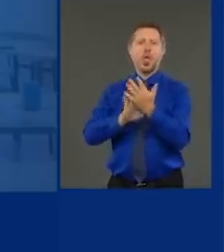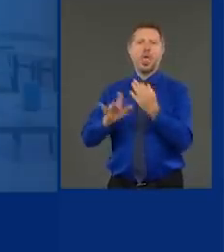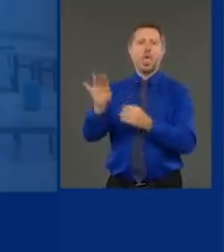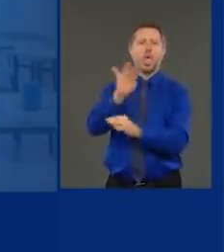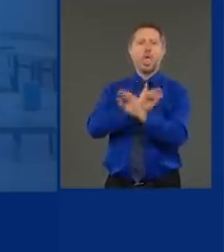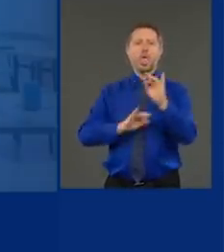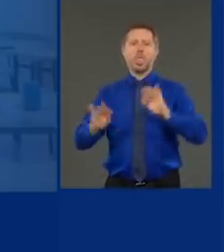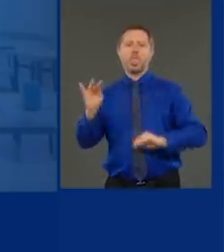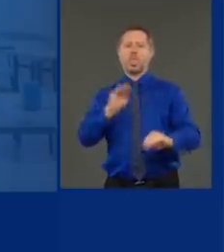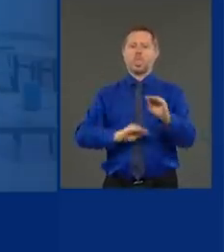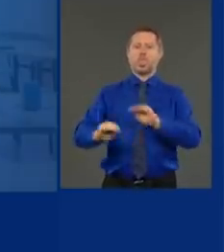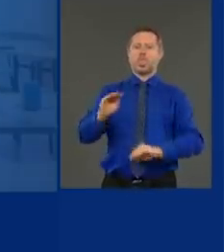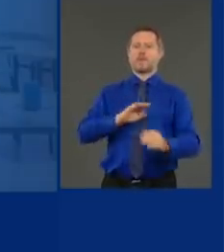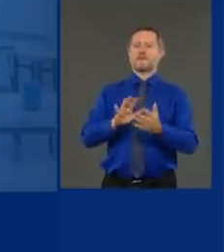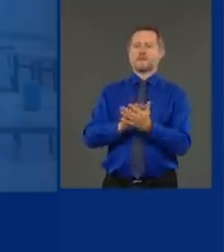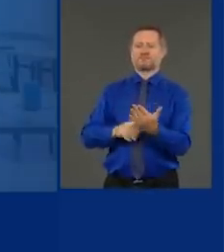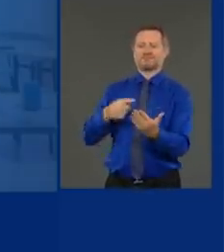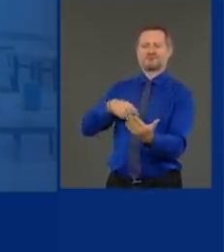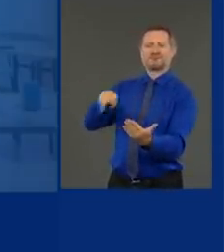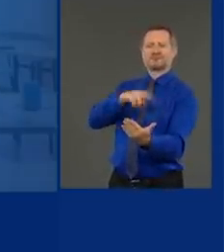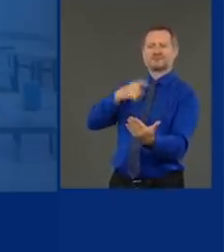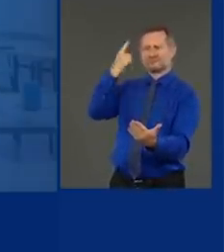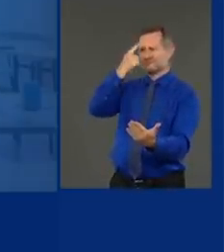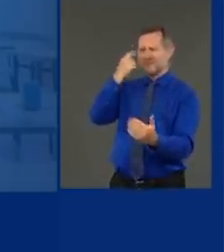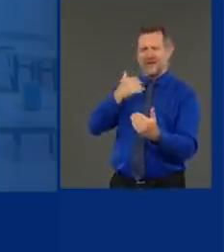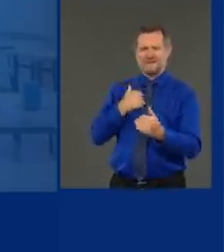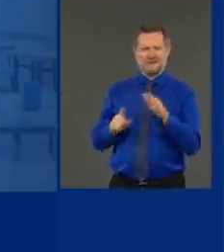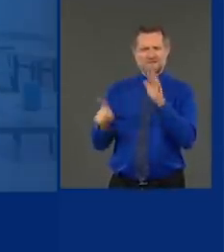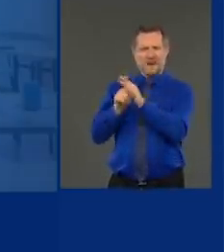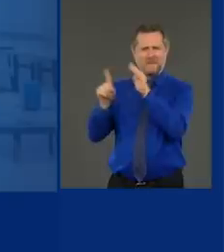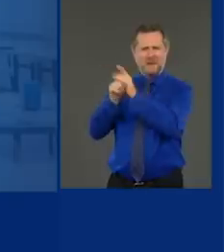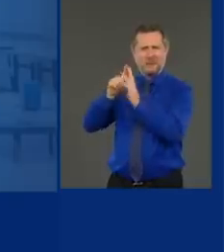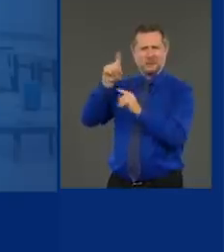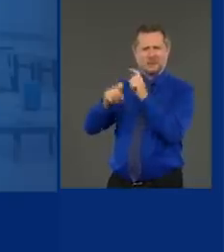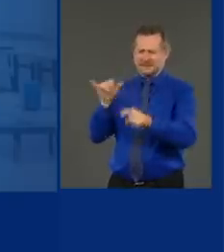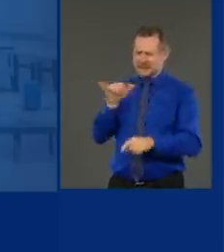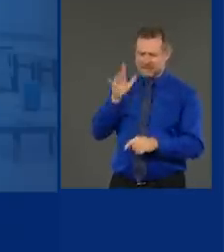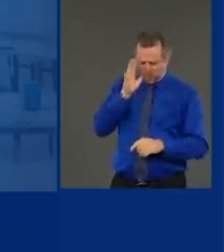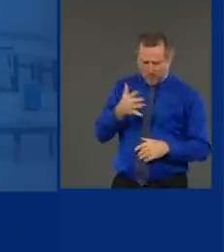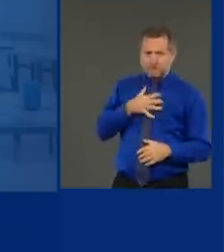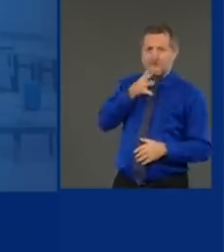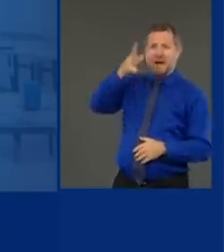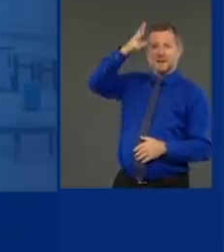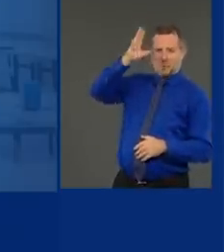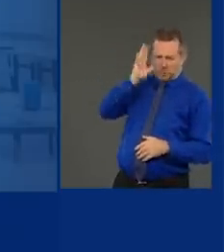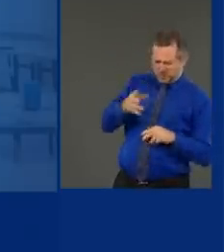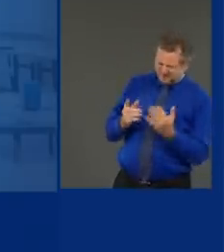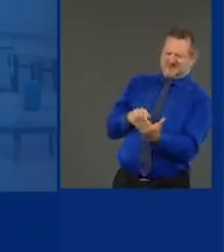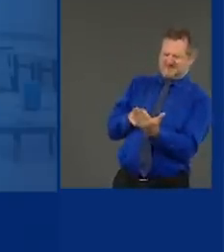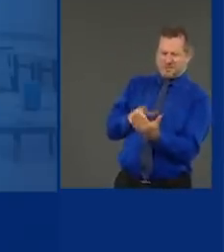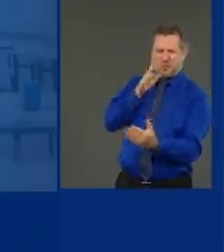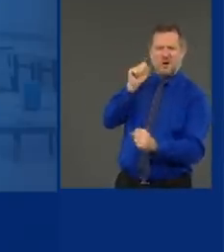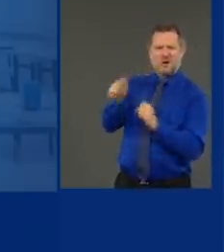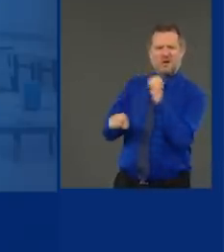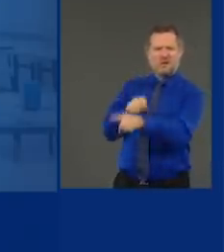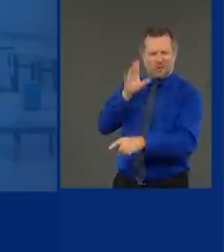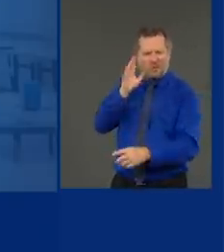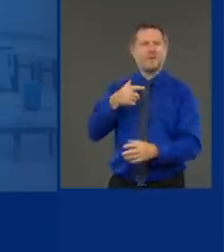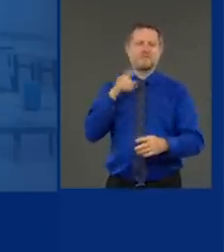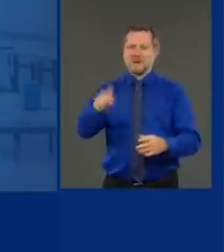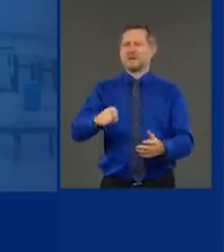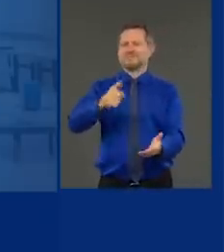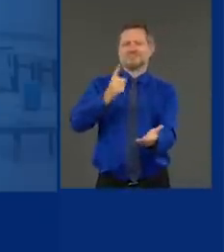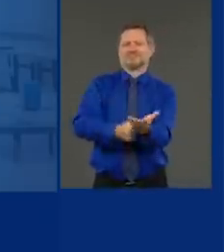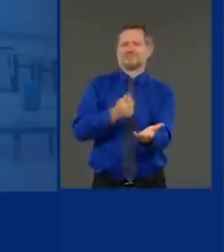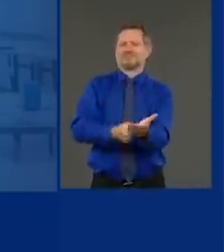raise questions. And parents are going to need to talk it through. I encourage every school